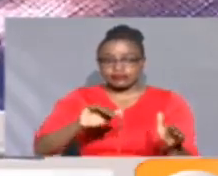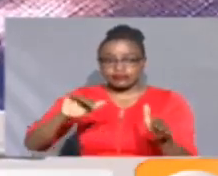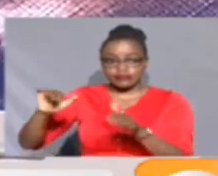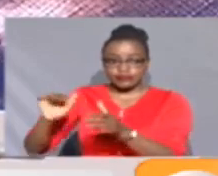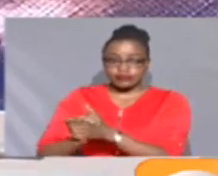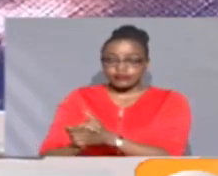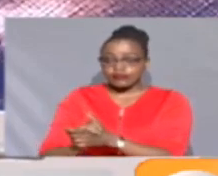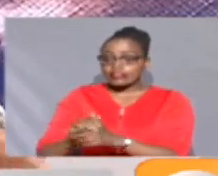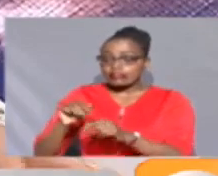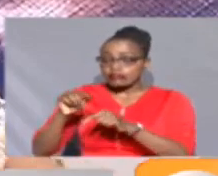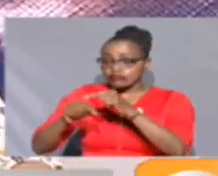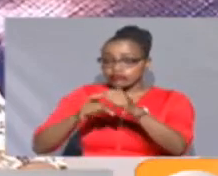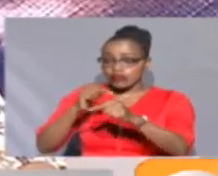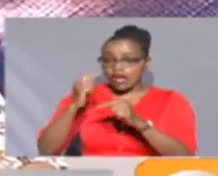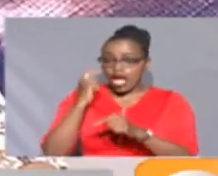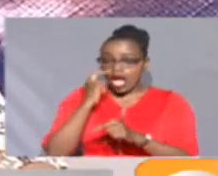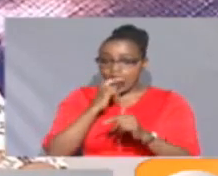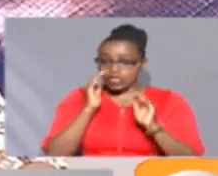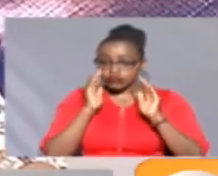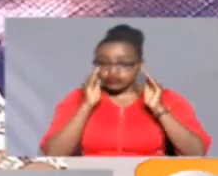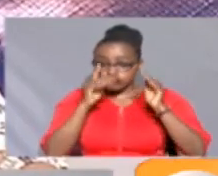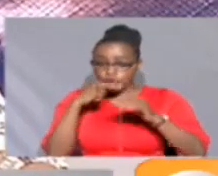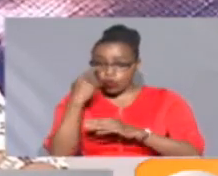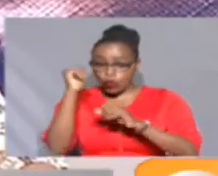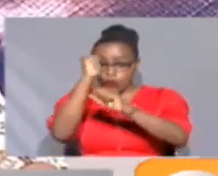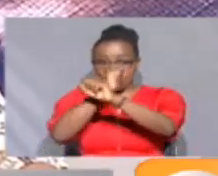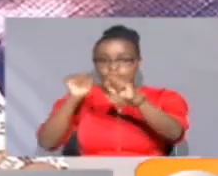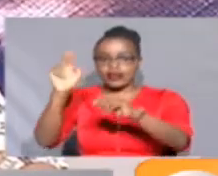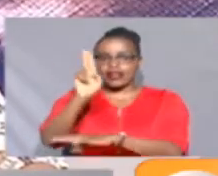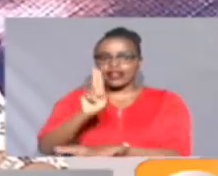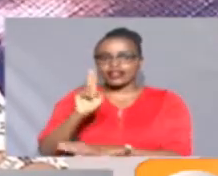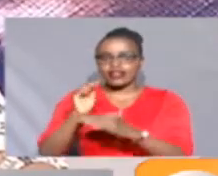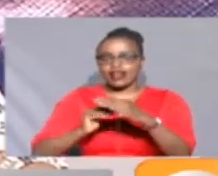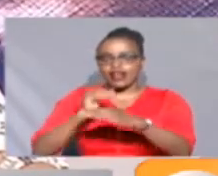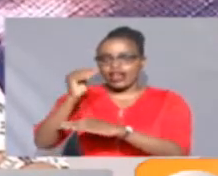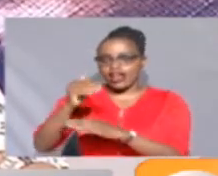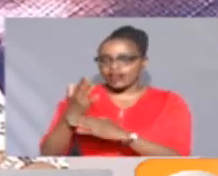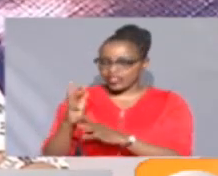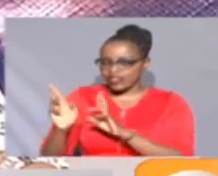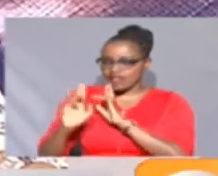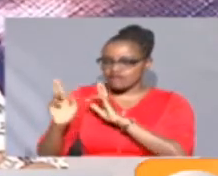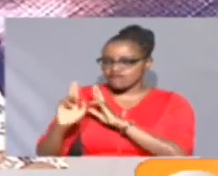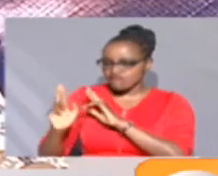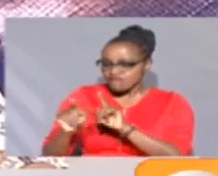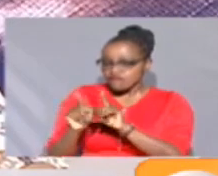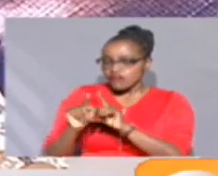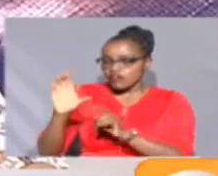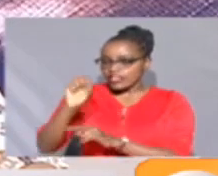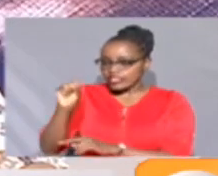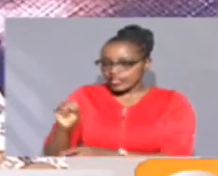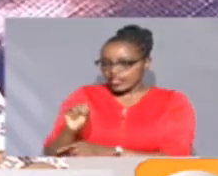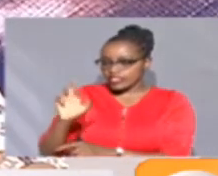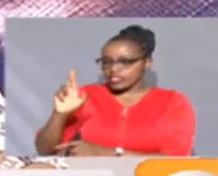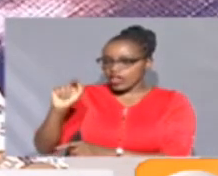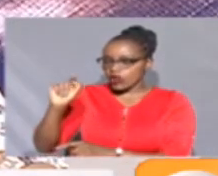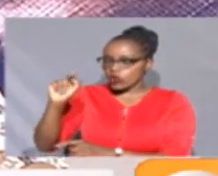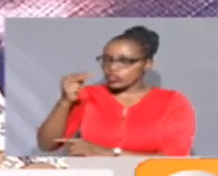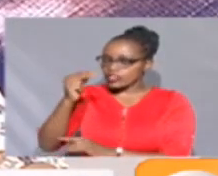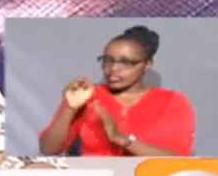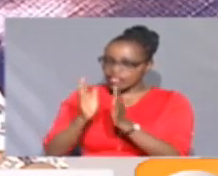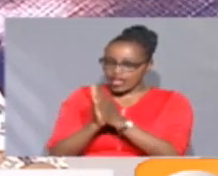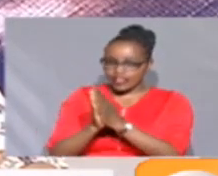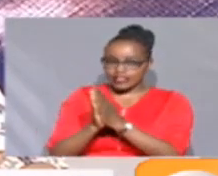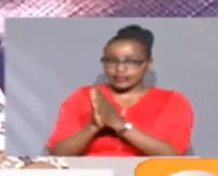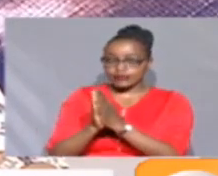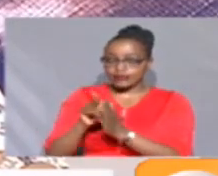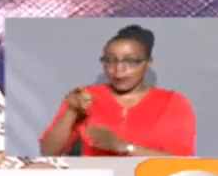Na huku hayo ya kijiri, macho yote sasa yanamlenga Rais Uhuru Kenyatta baada ya mashtaka dhidi ya Waziri Henry Rotich na katibu wake Dr.